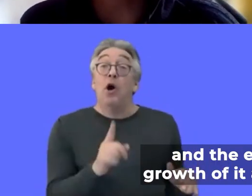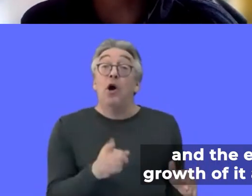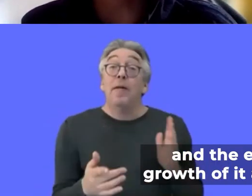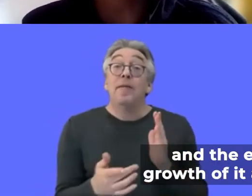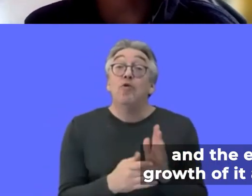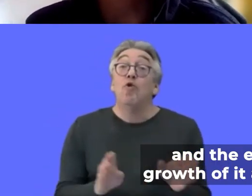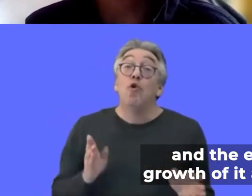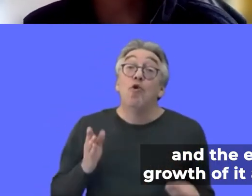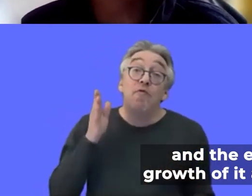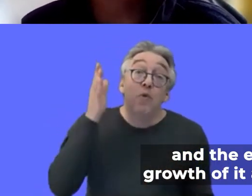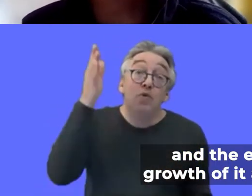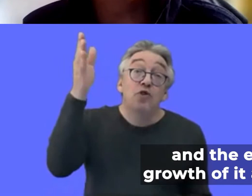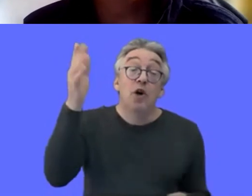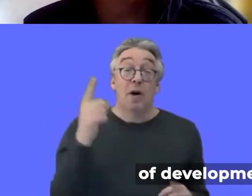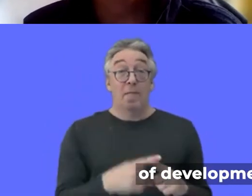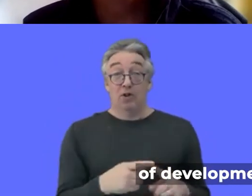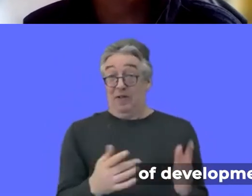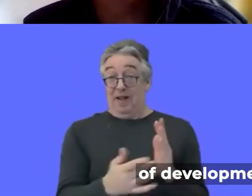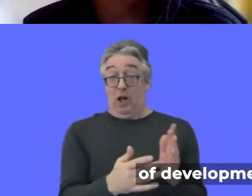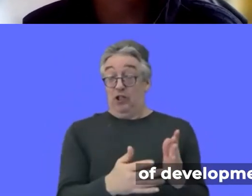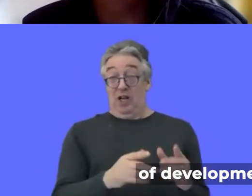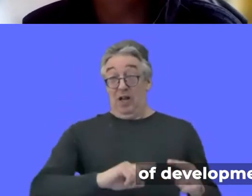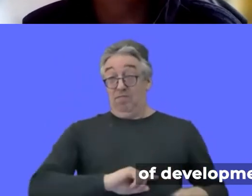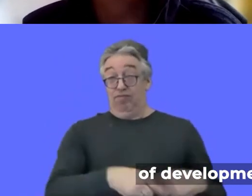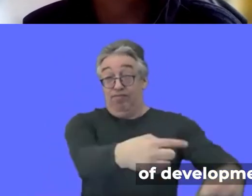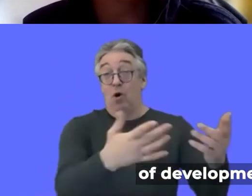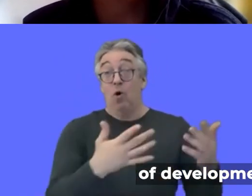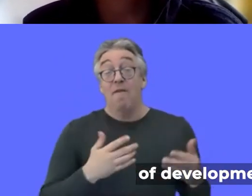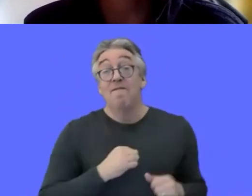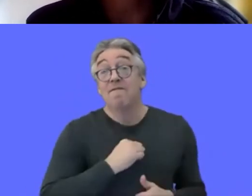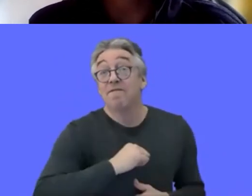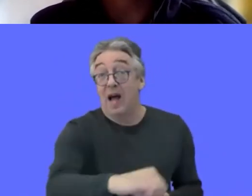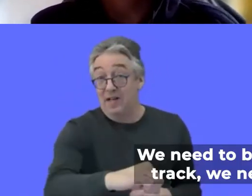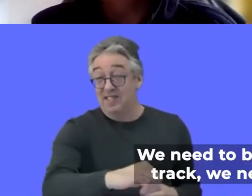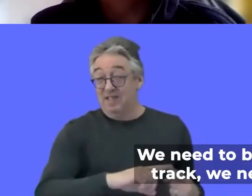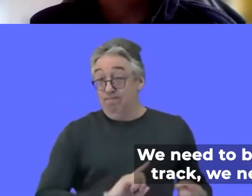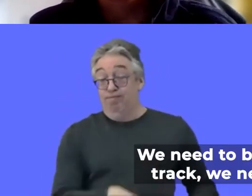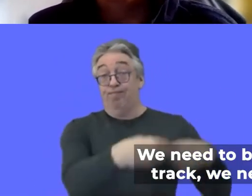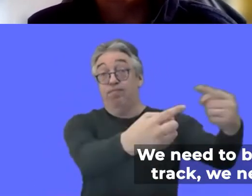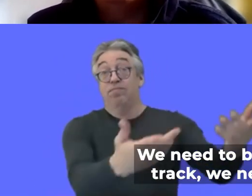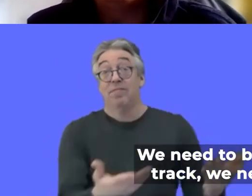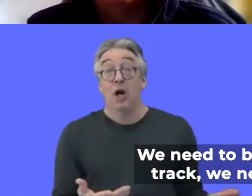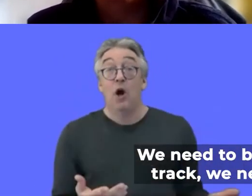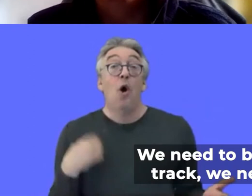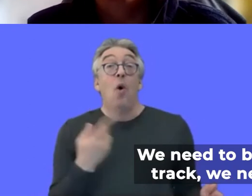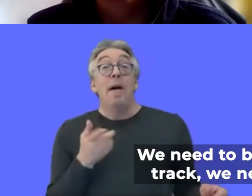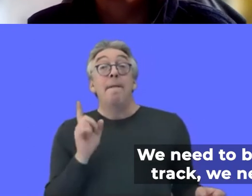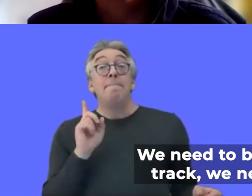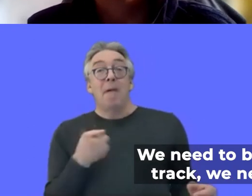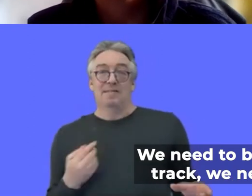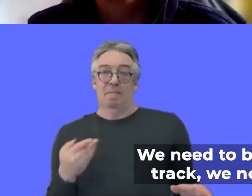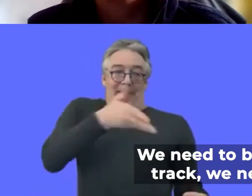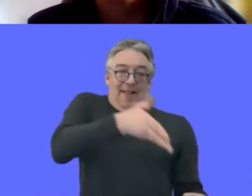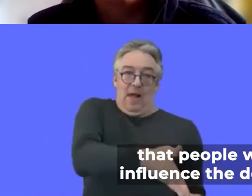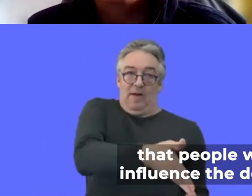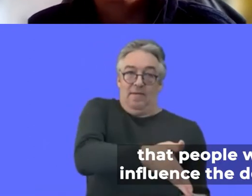and the exponential growth of it and the speed of development of it is vast. And we need to be on the inside track. We need